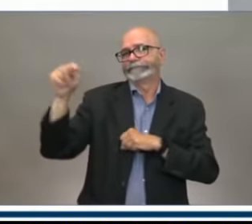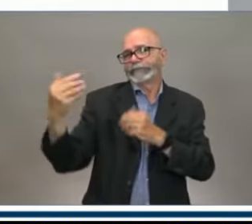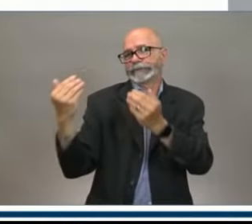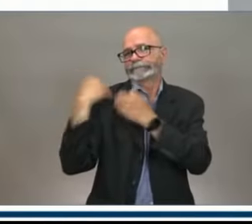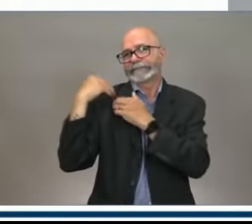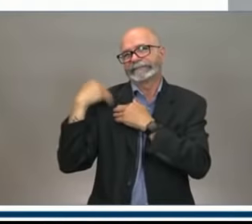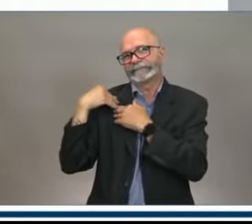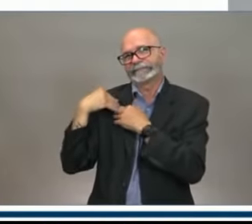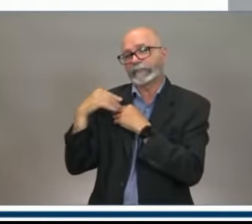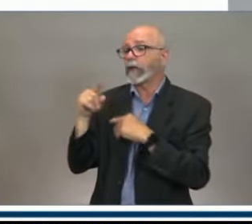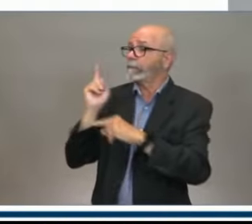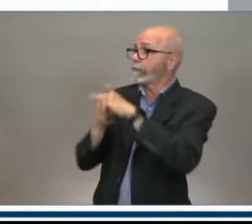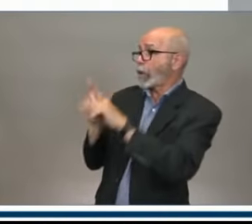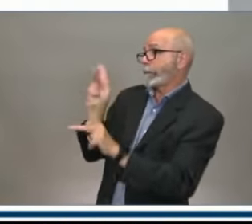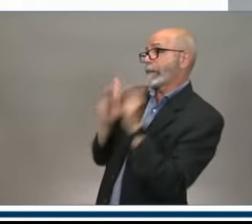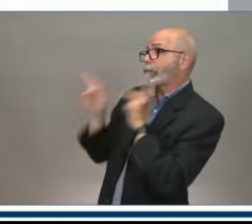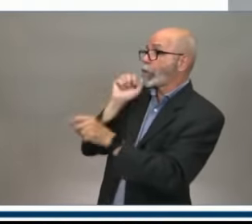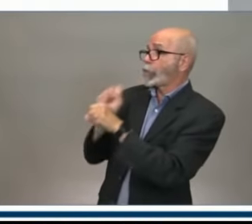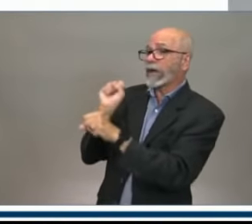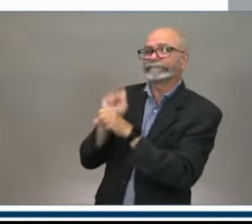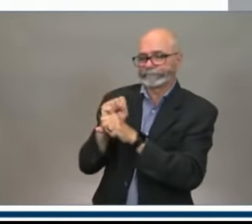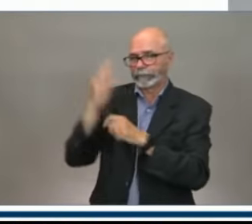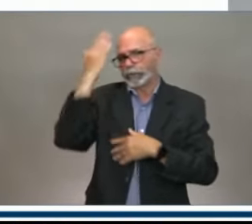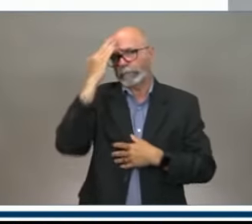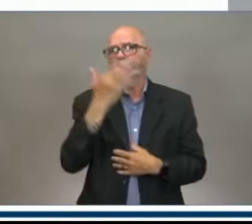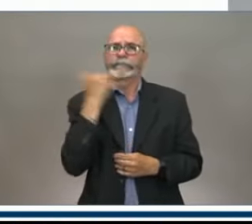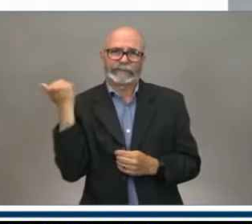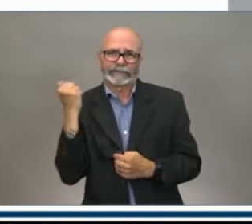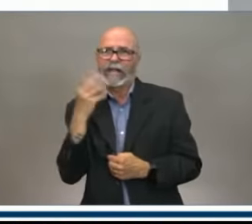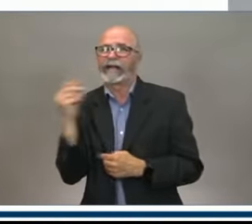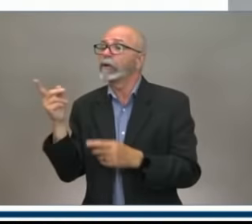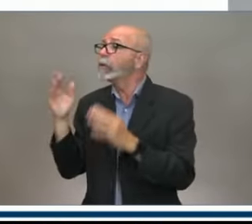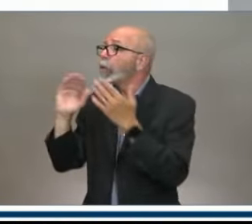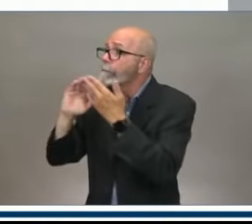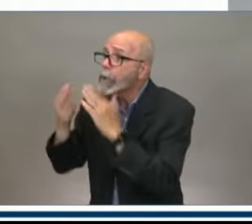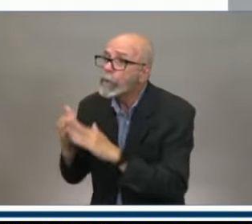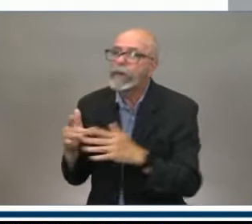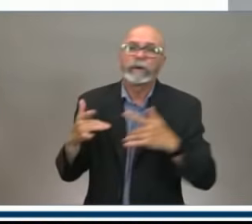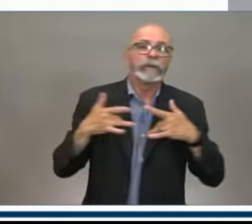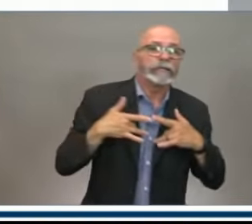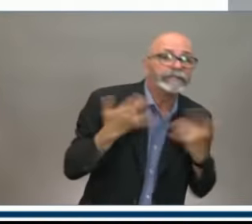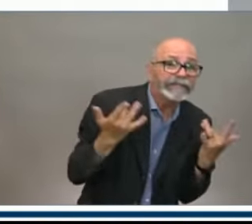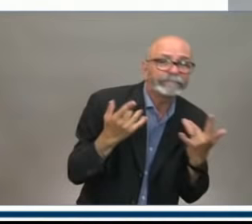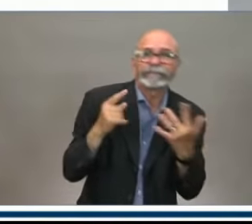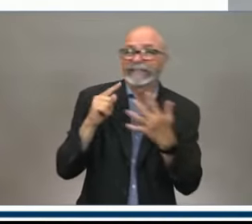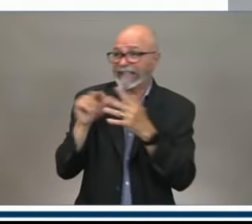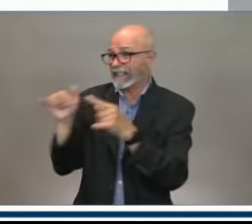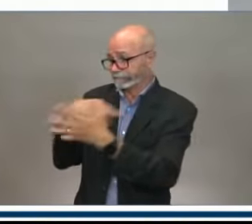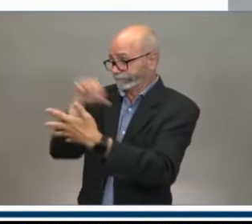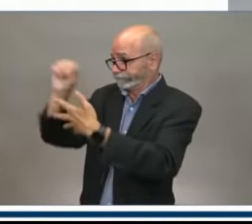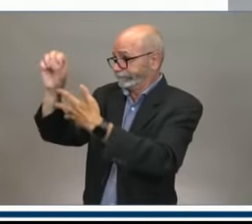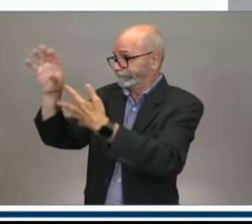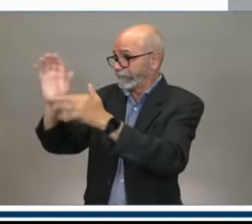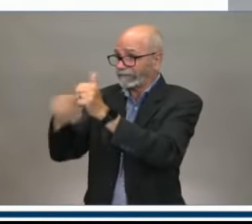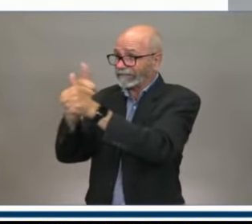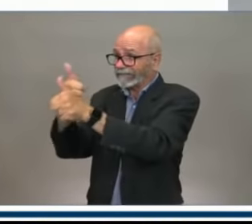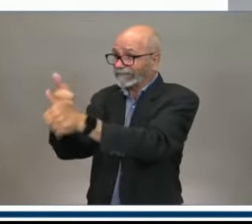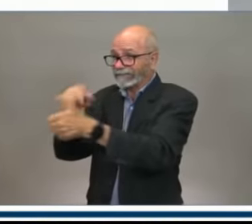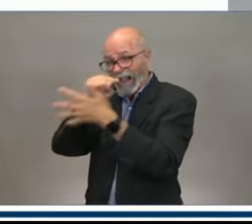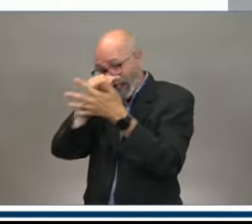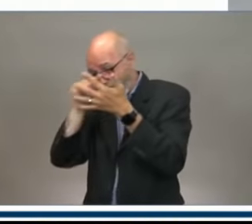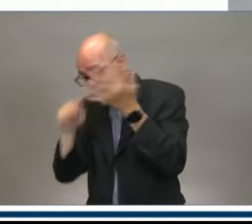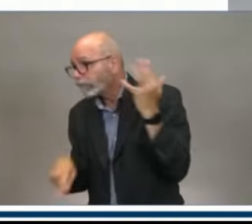a community event. They're the one, we give them the protocols under which they have to operate, but they're the